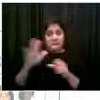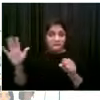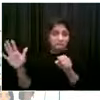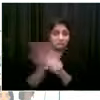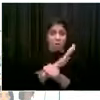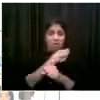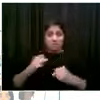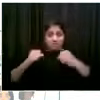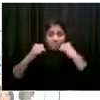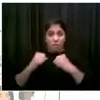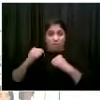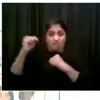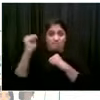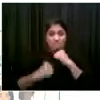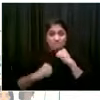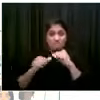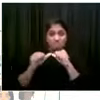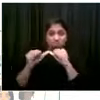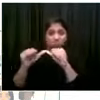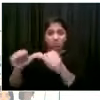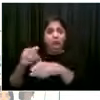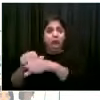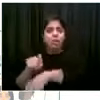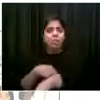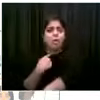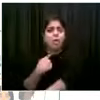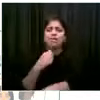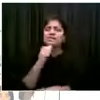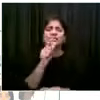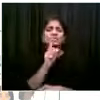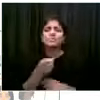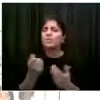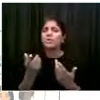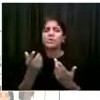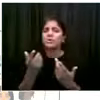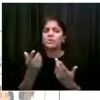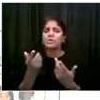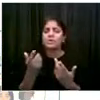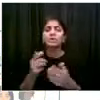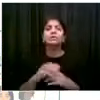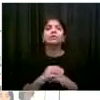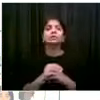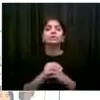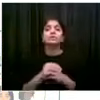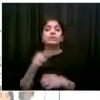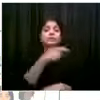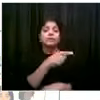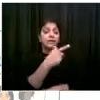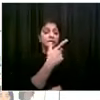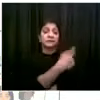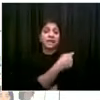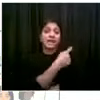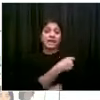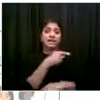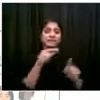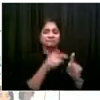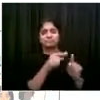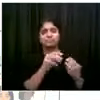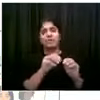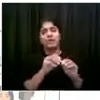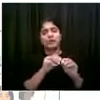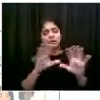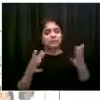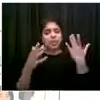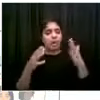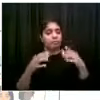But what is known is that vaccination in that scenario lowers your risk further. We